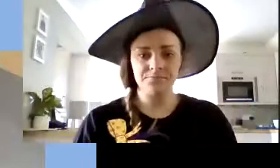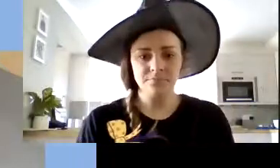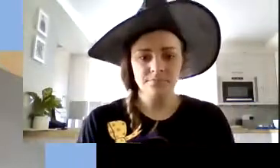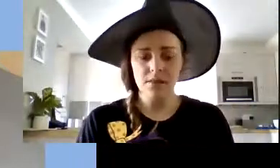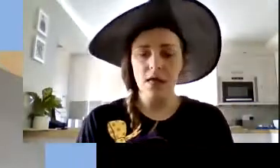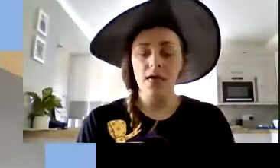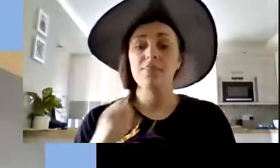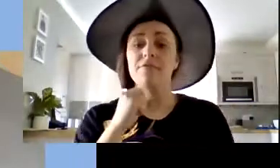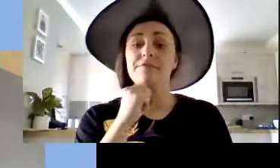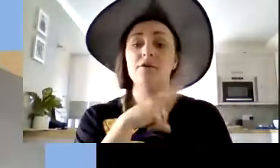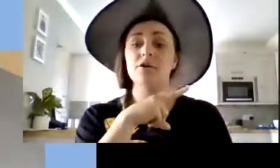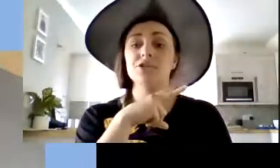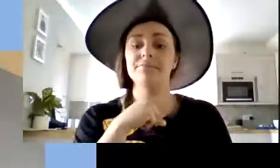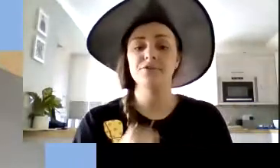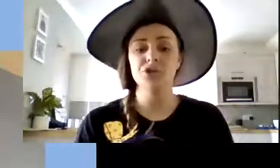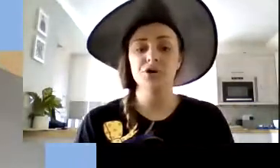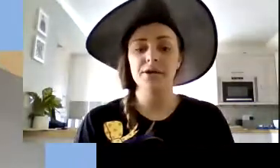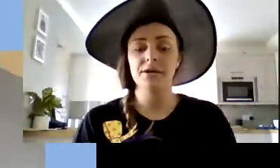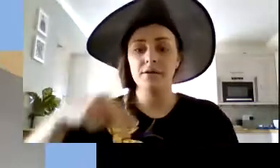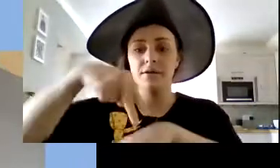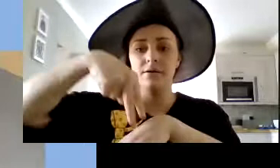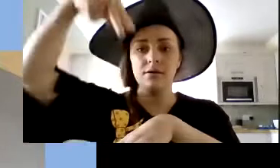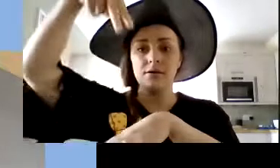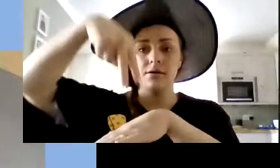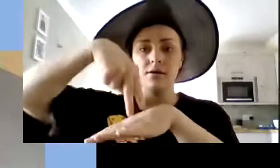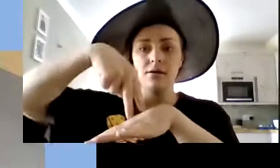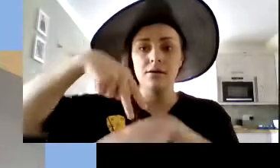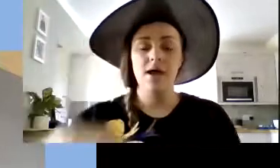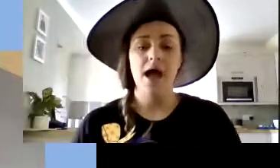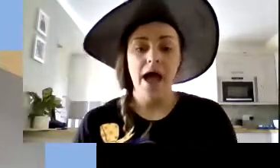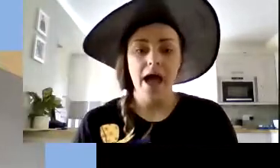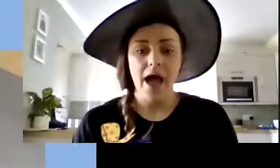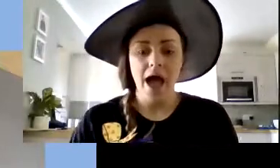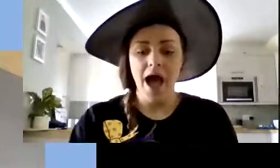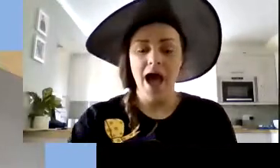flew. The frog jumped for joy